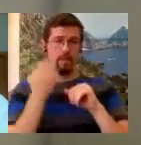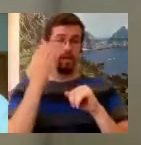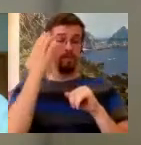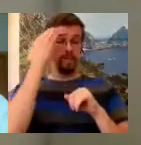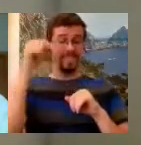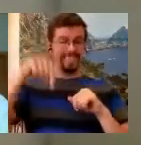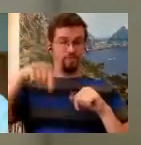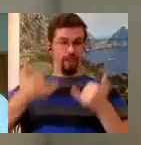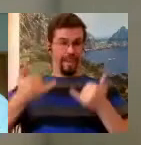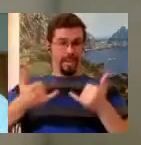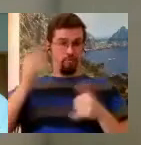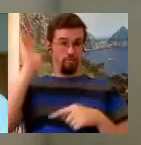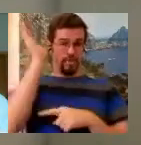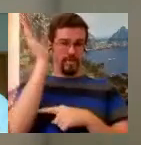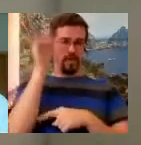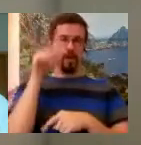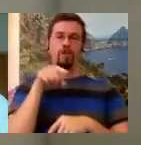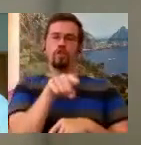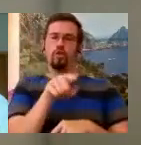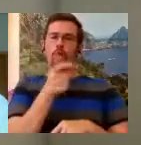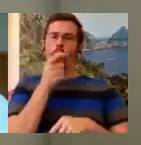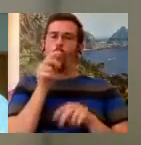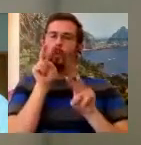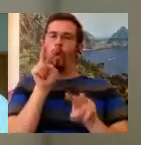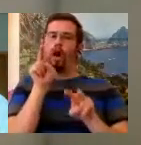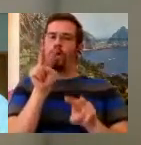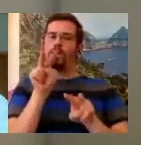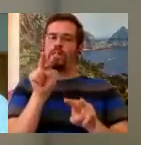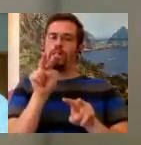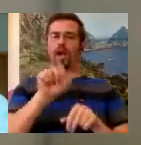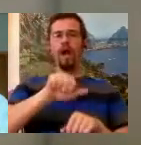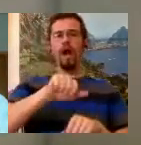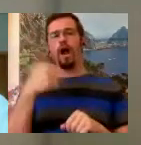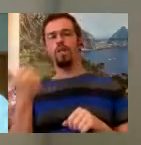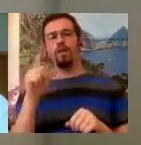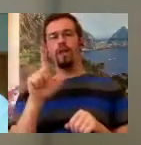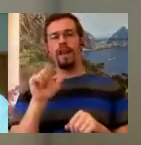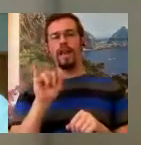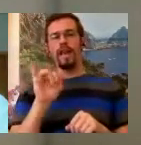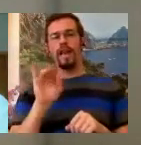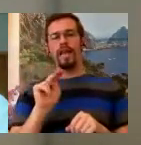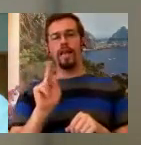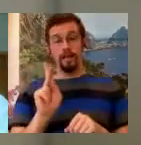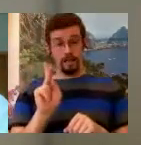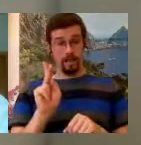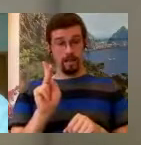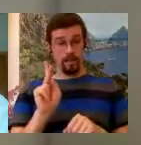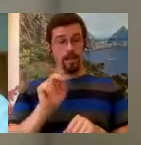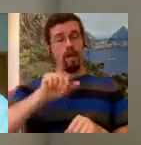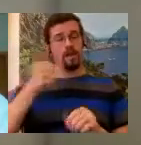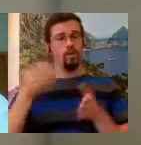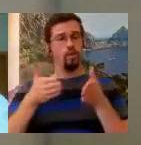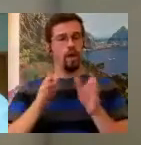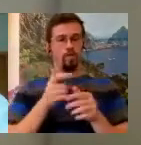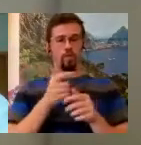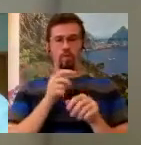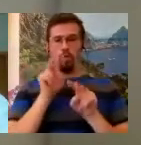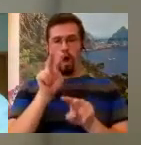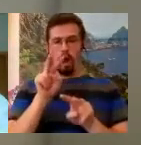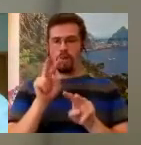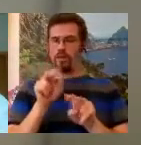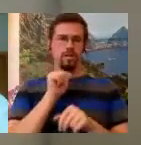only, and you need to be watching on another link. There's another way to watch the program without you